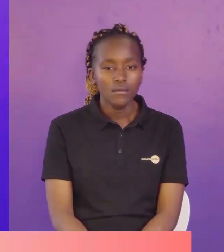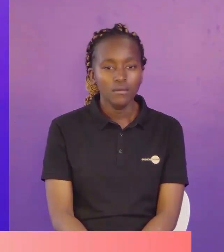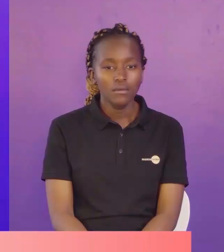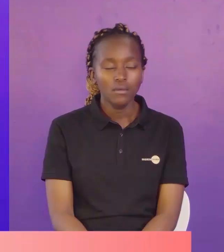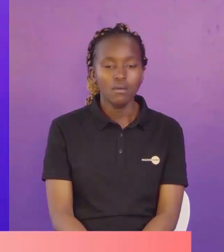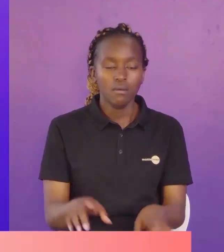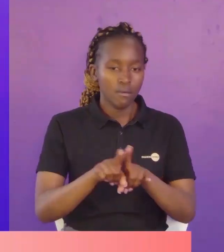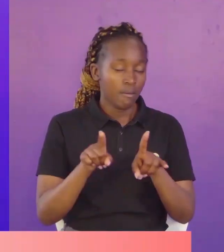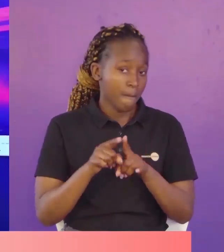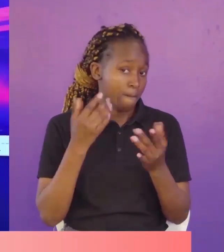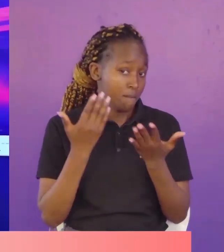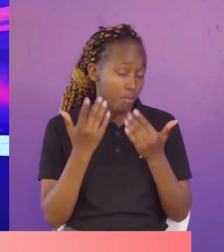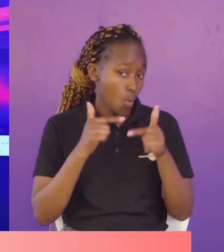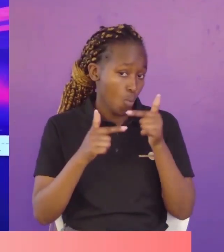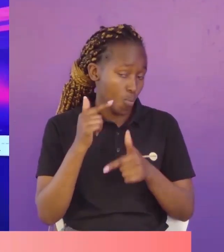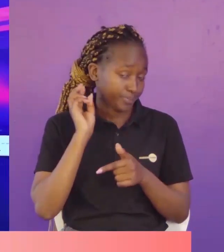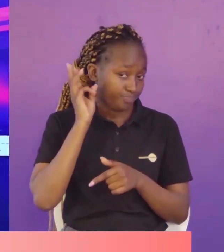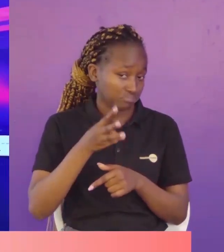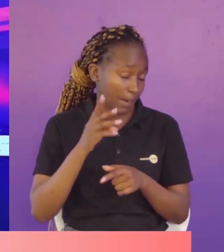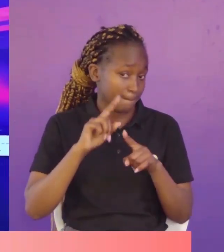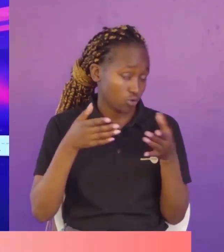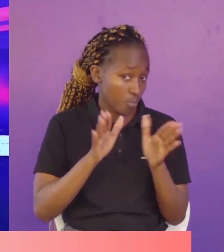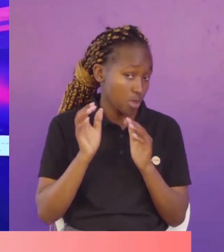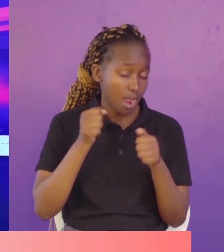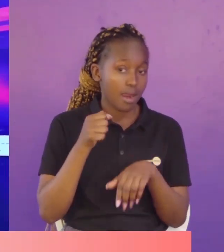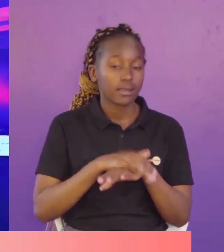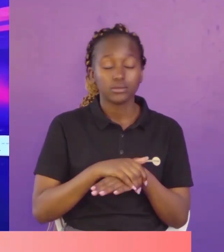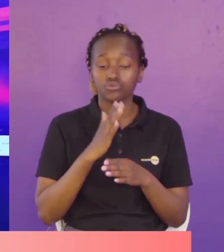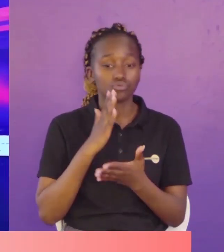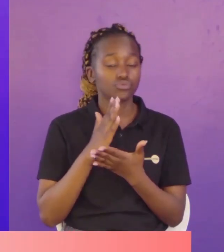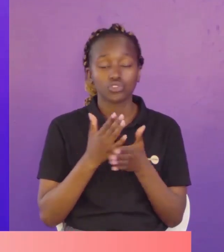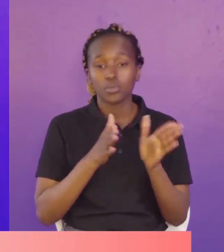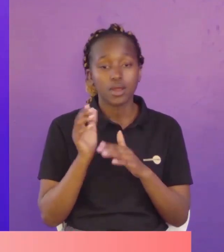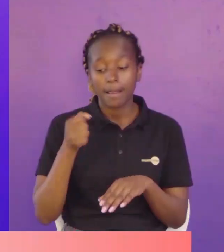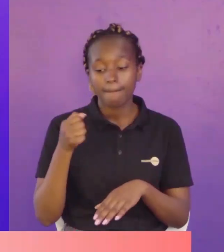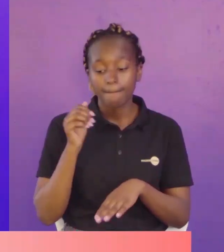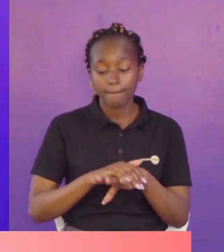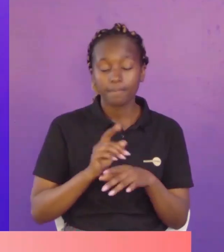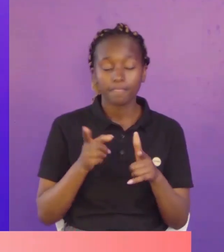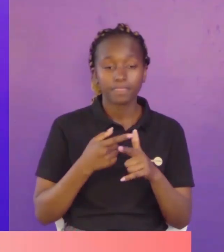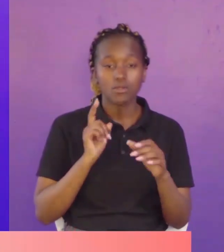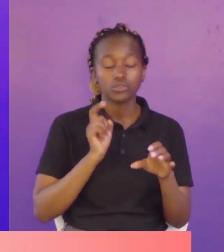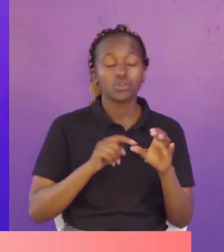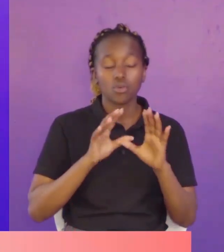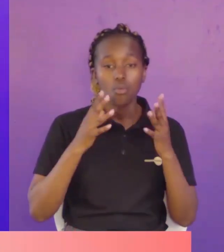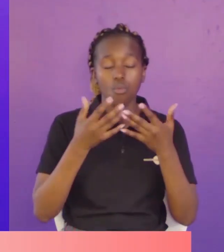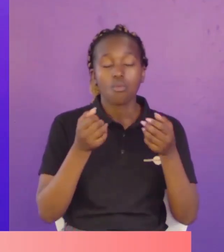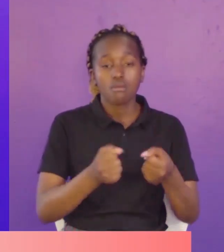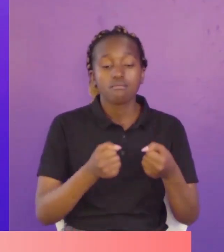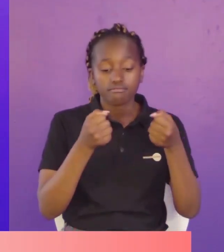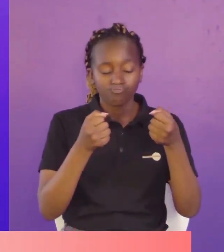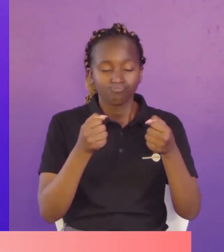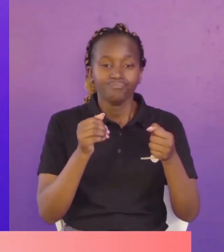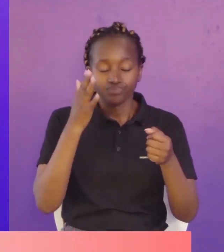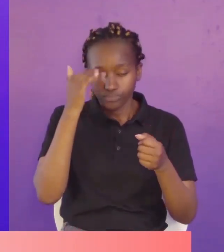maybe they win. But I think they have a chance. They have a chance to qualify for the World Cup. Yeah. Because they